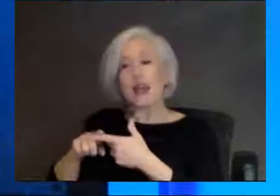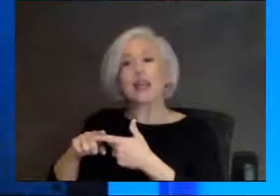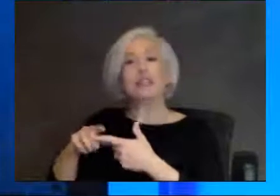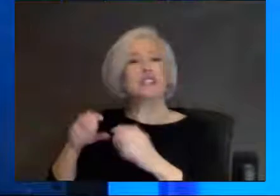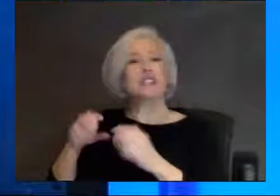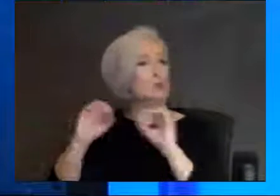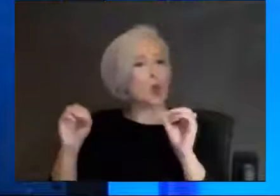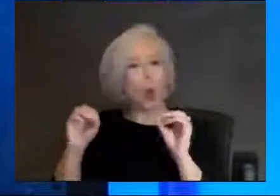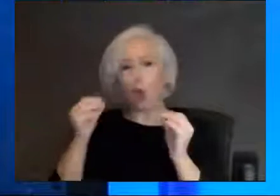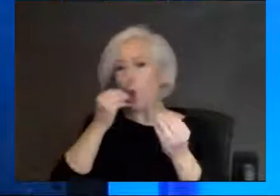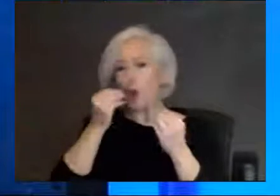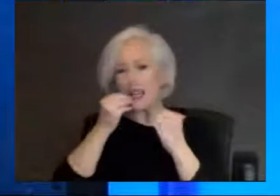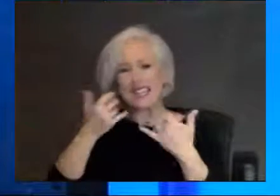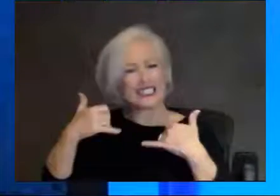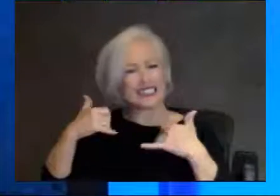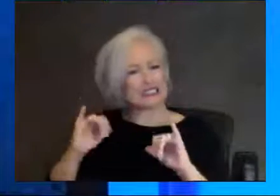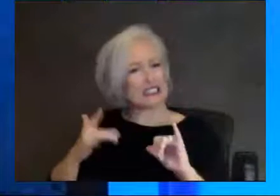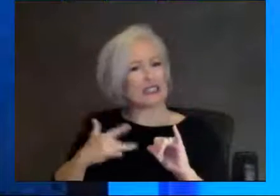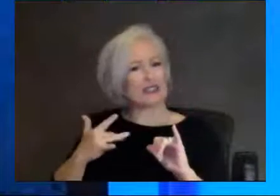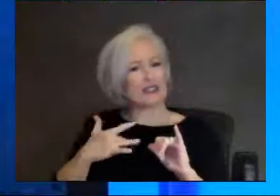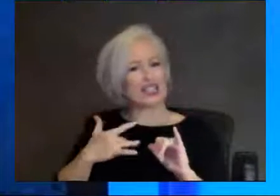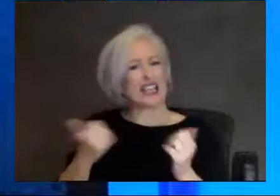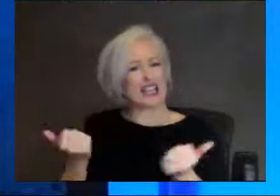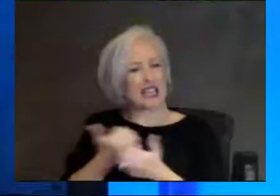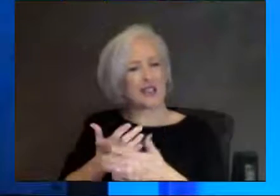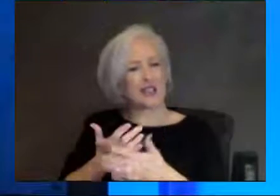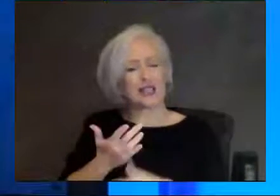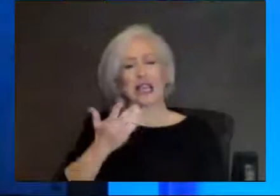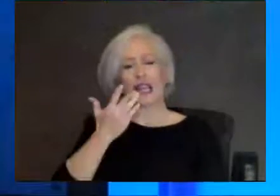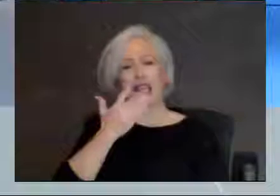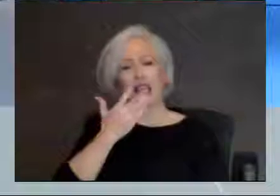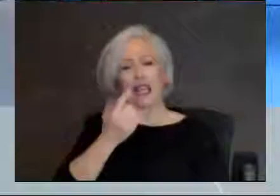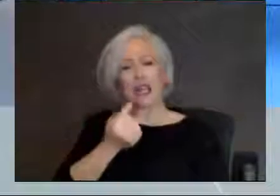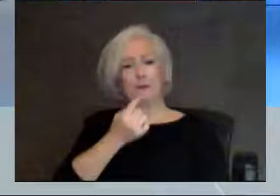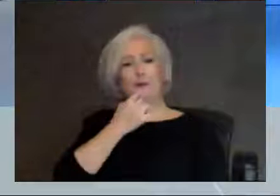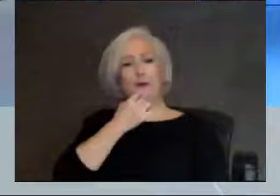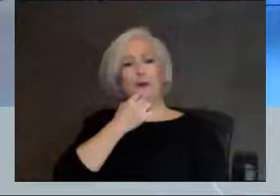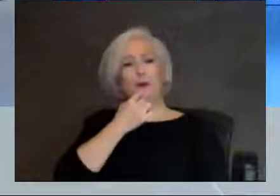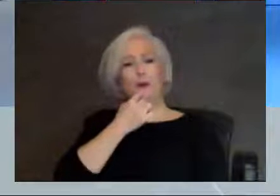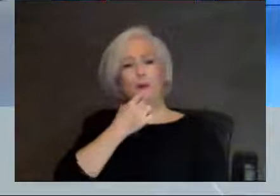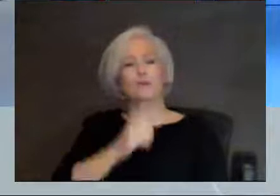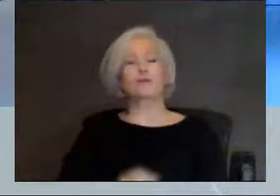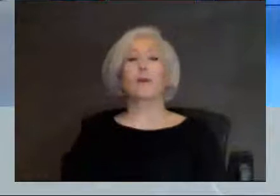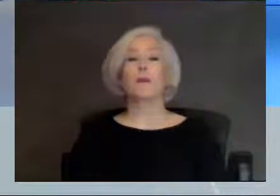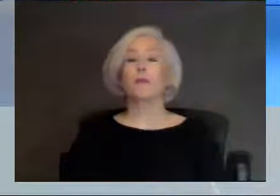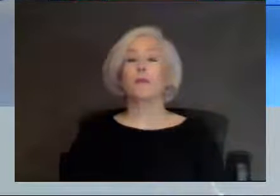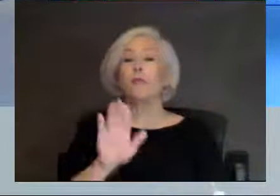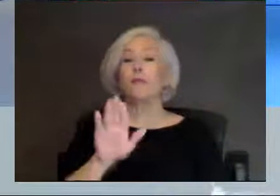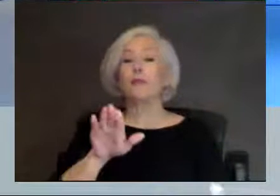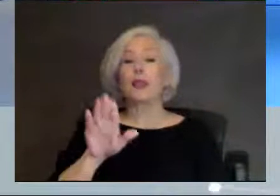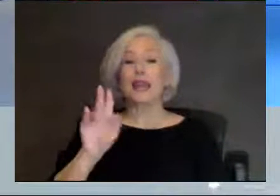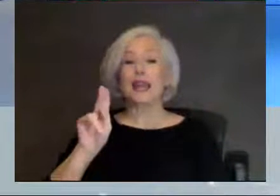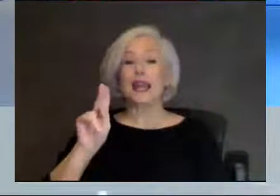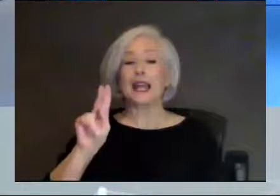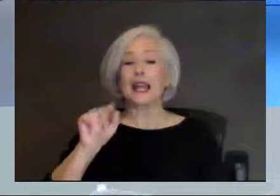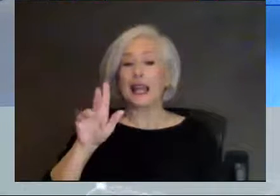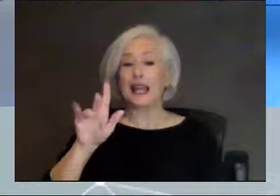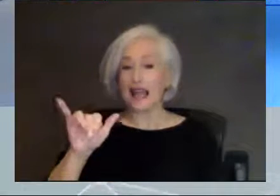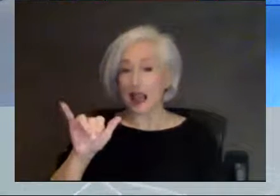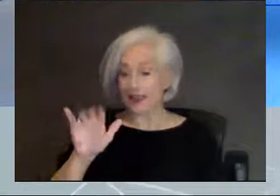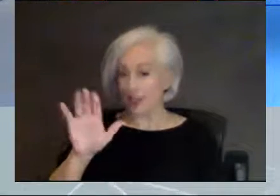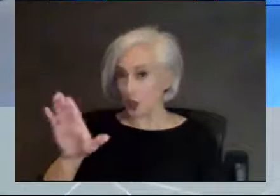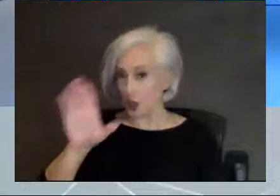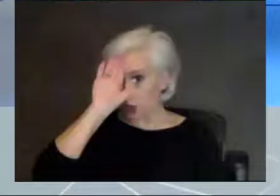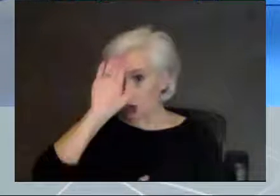in your mouth that everything is bitter. Mm-hmm. So, Kathy, did your husband